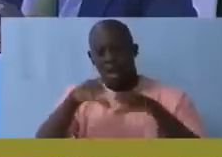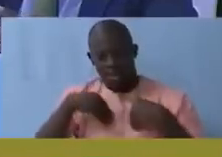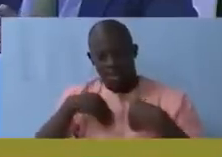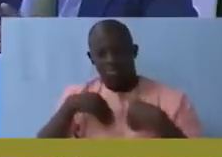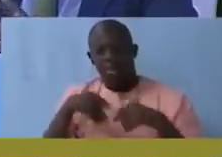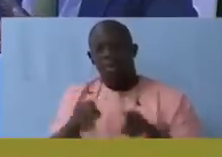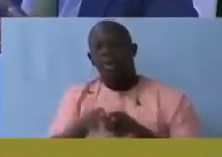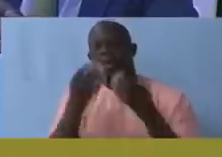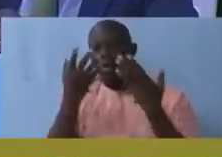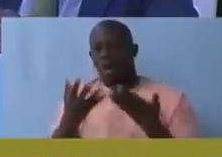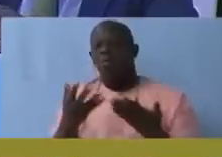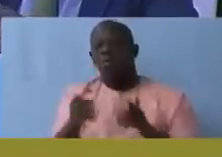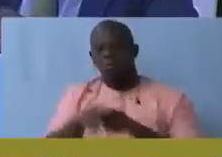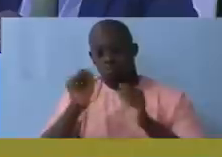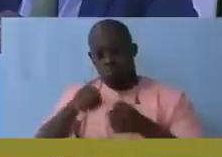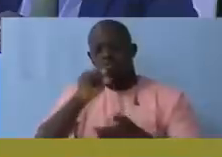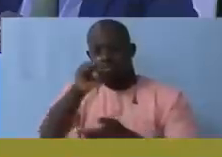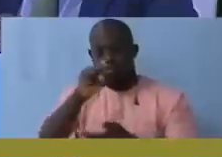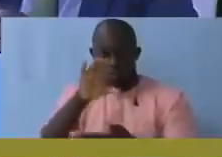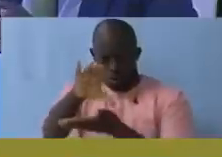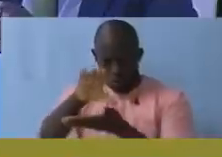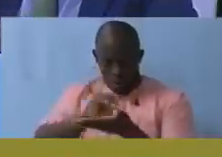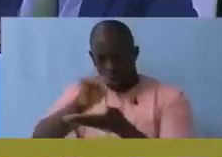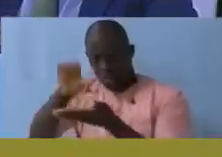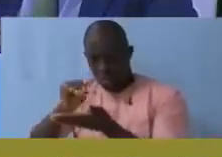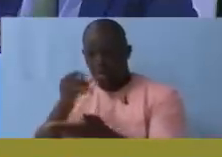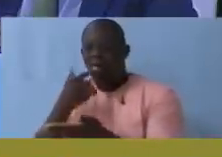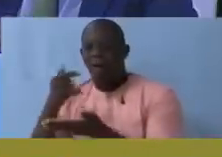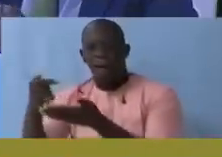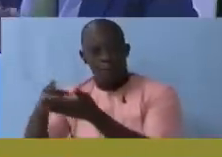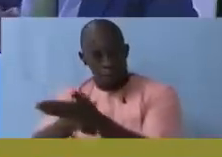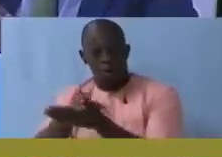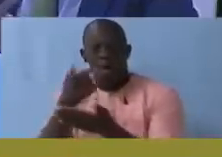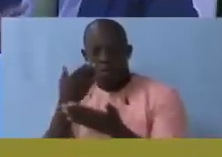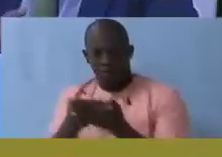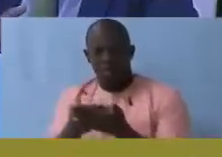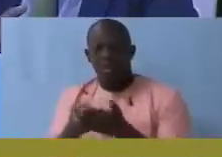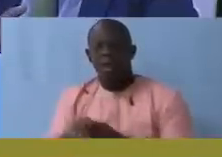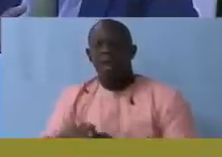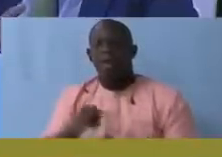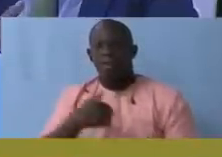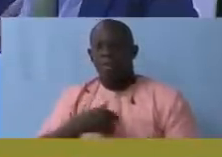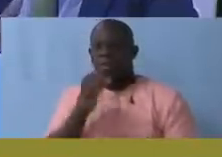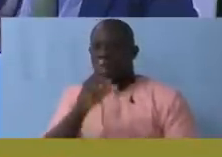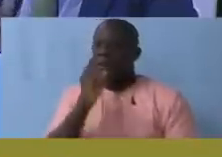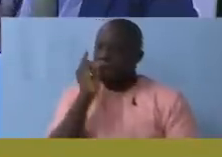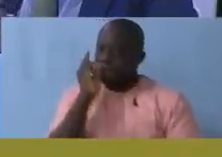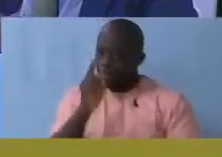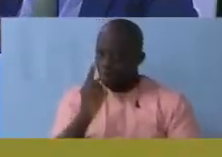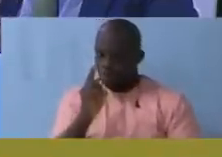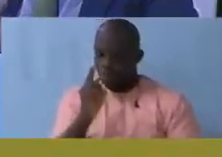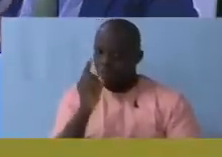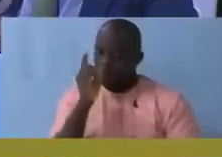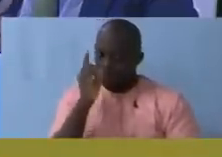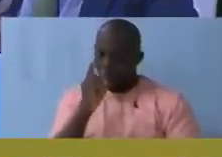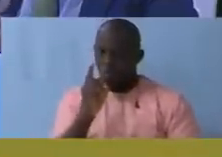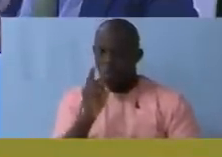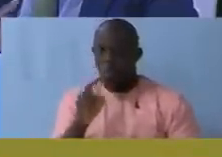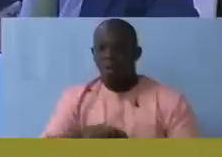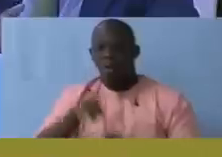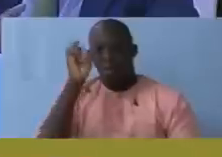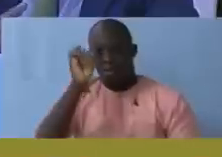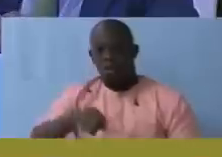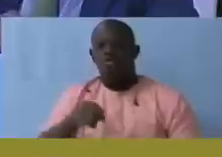Then he said, you can collect the sample. So I said, but you have to relate